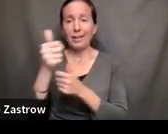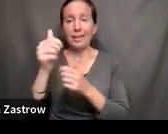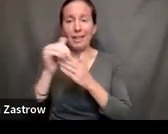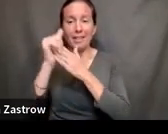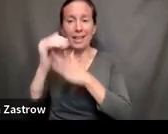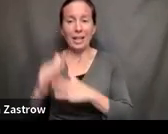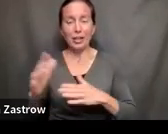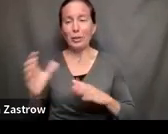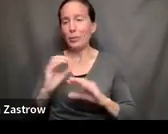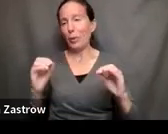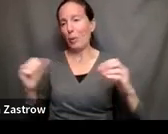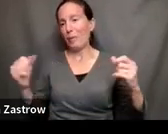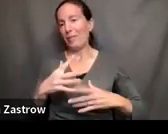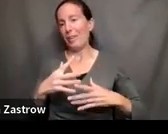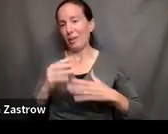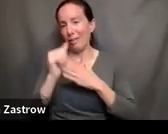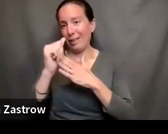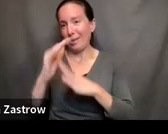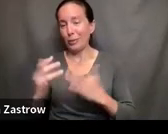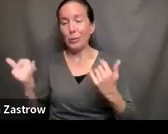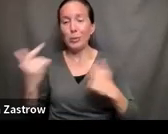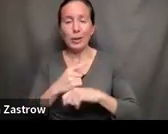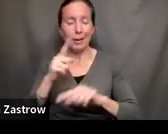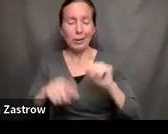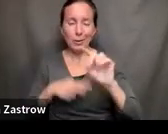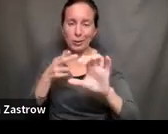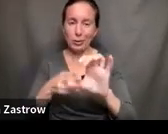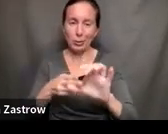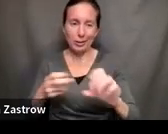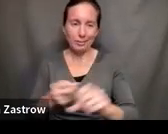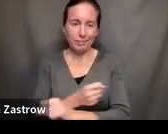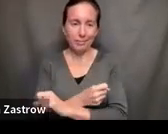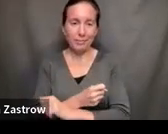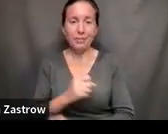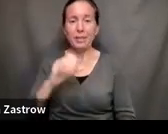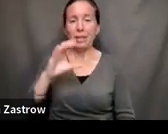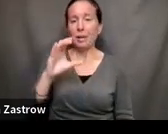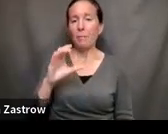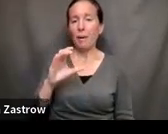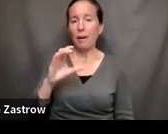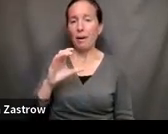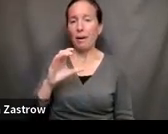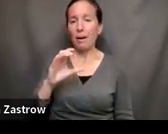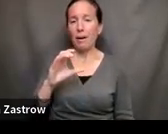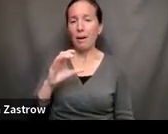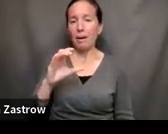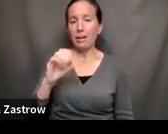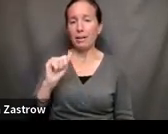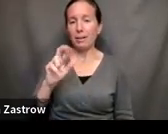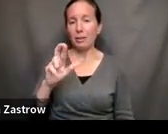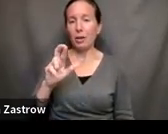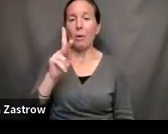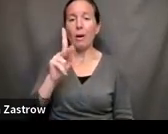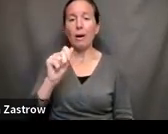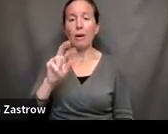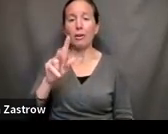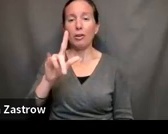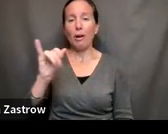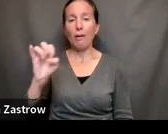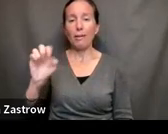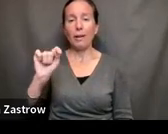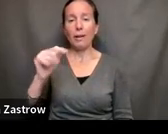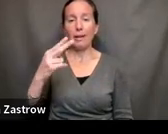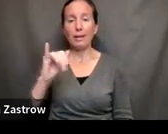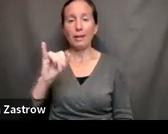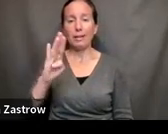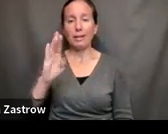is unable to be here today. But we have Carly Thibodeau. Hi, I'm Carly Thibodeau,